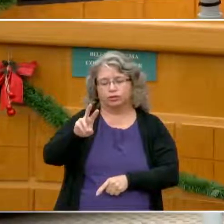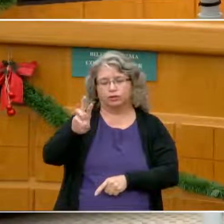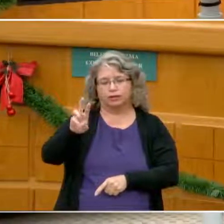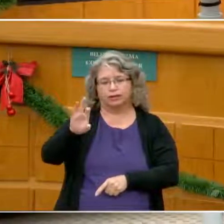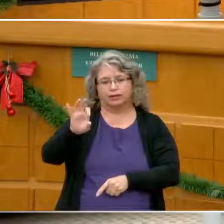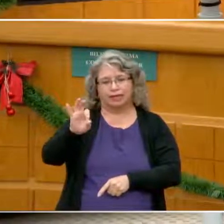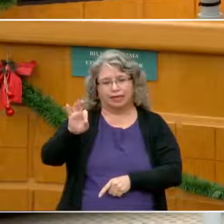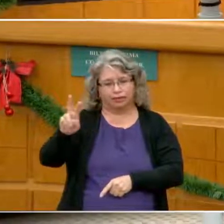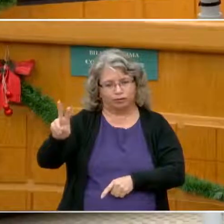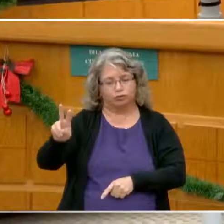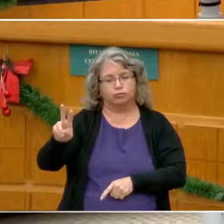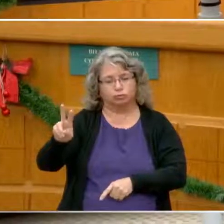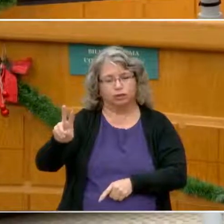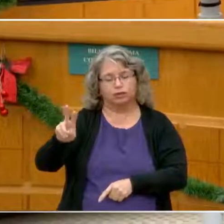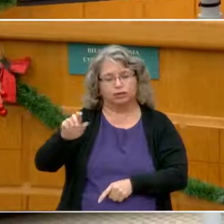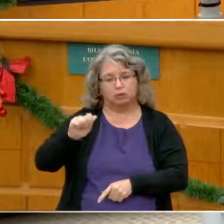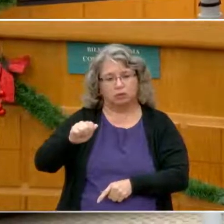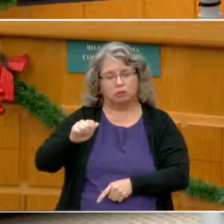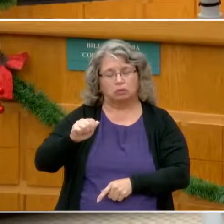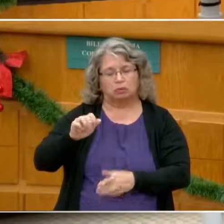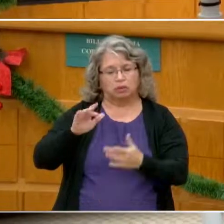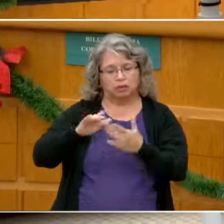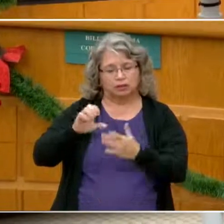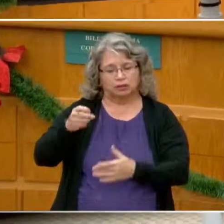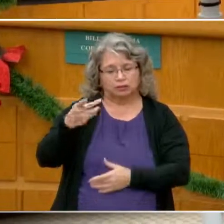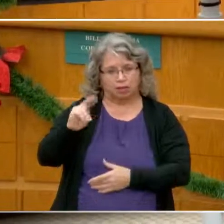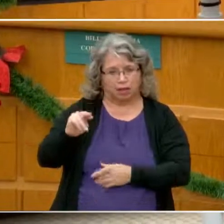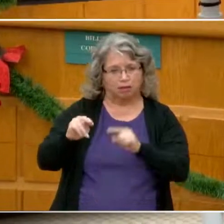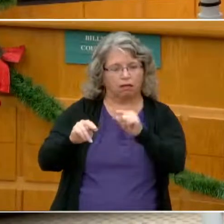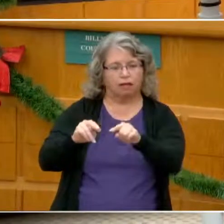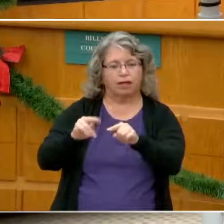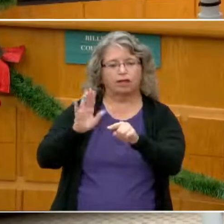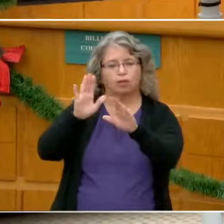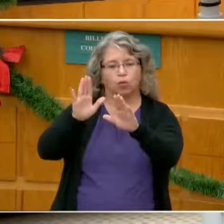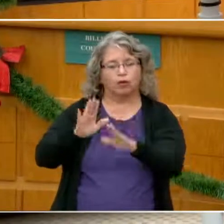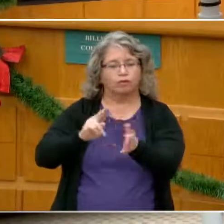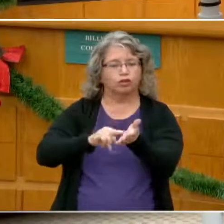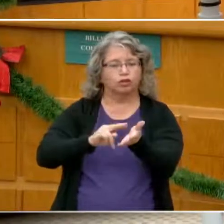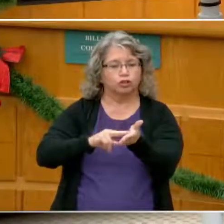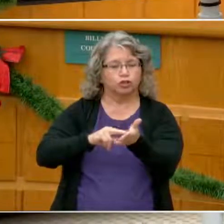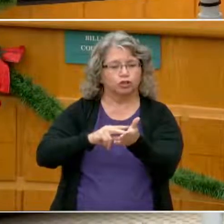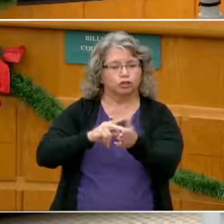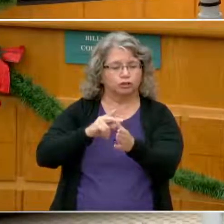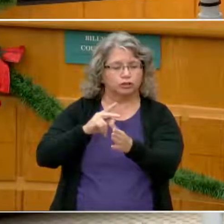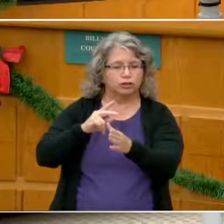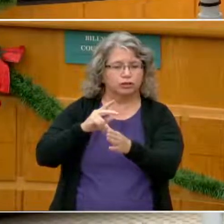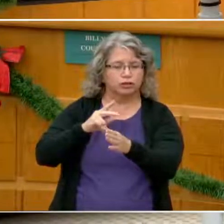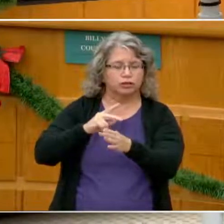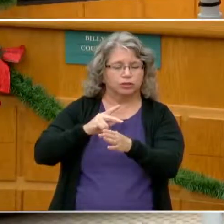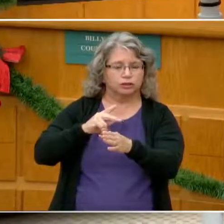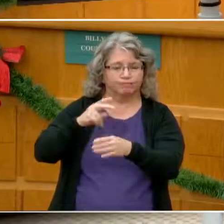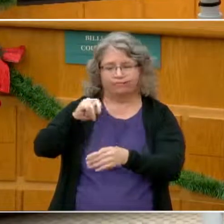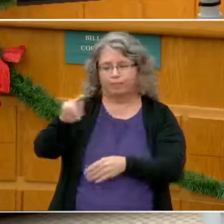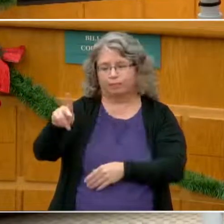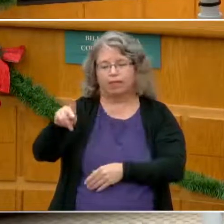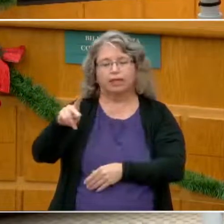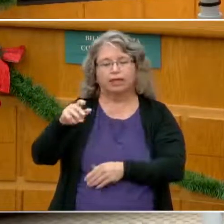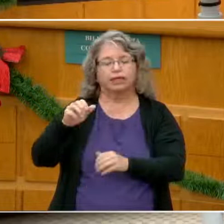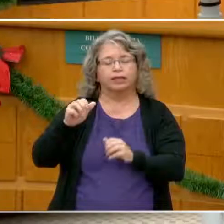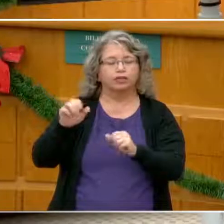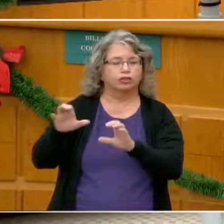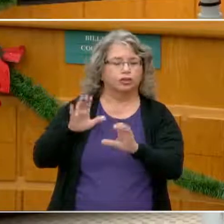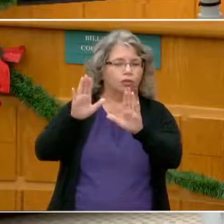361-902-6992. There is a wonderful local nurse practitioner, Miss Angela Stith. She's done a tremendous help to the community by